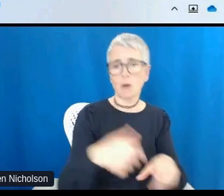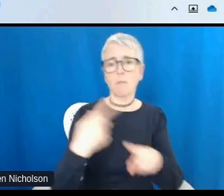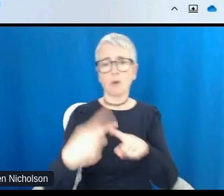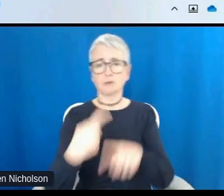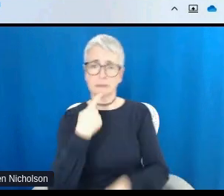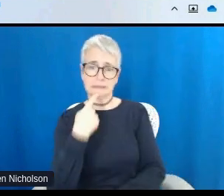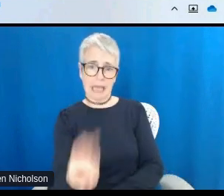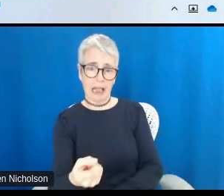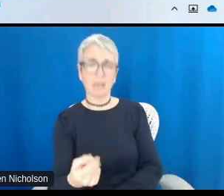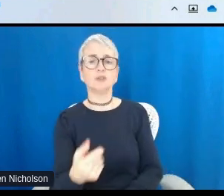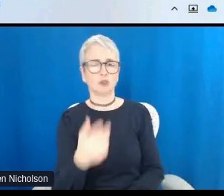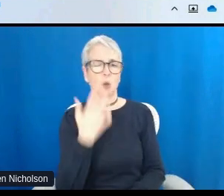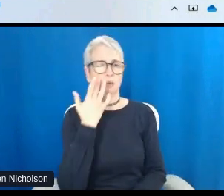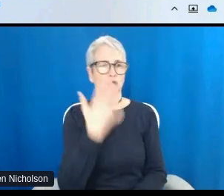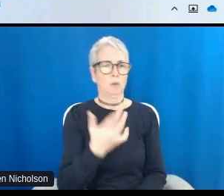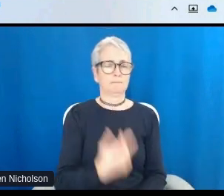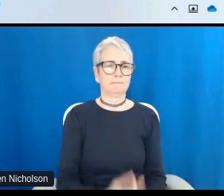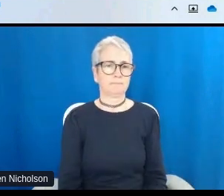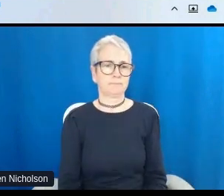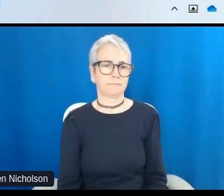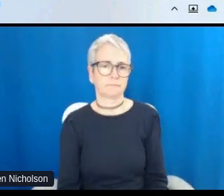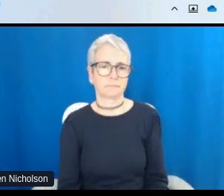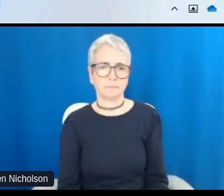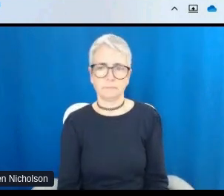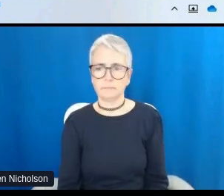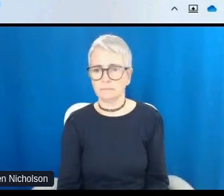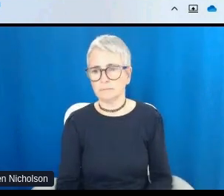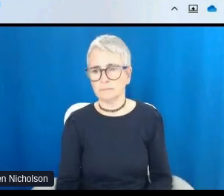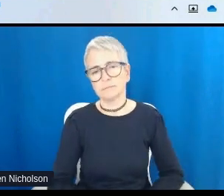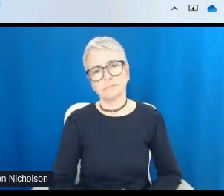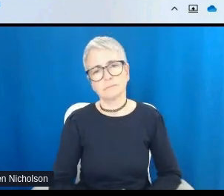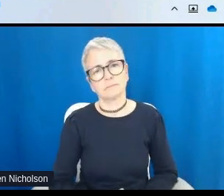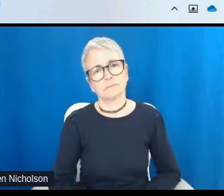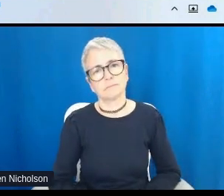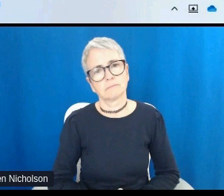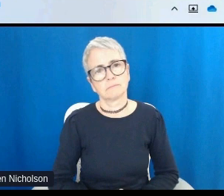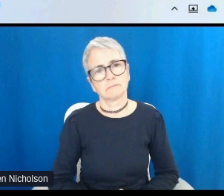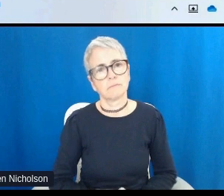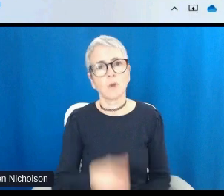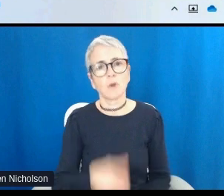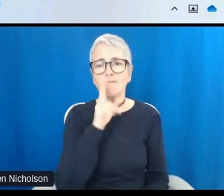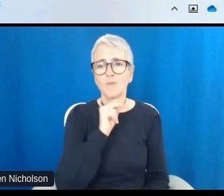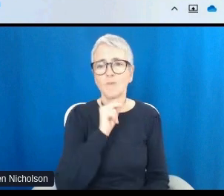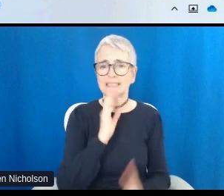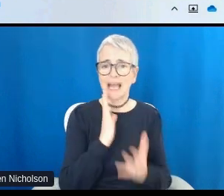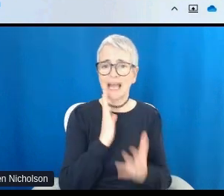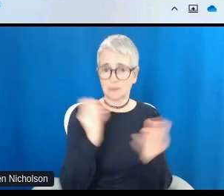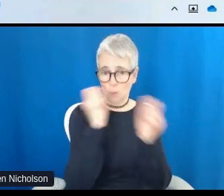this feature before we finish up. Voice access wake up.